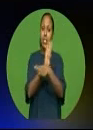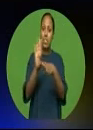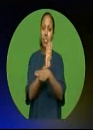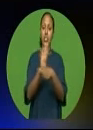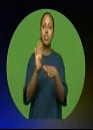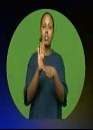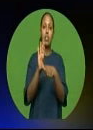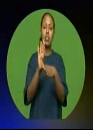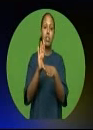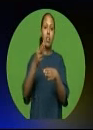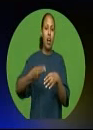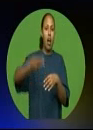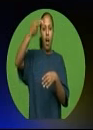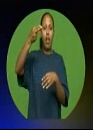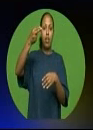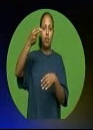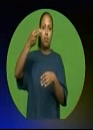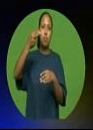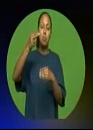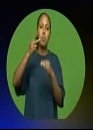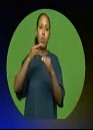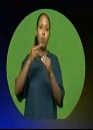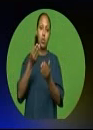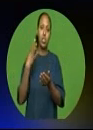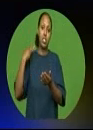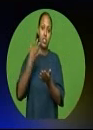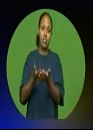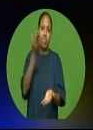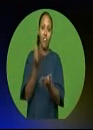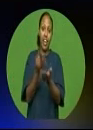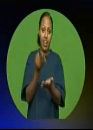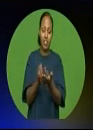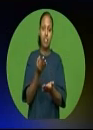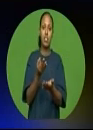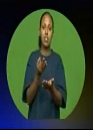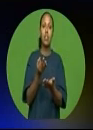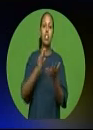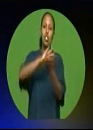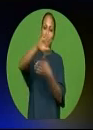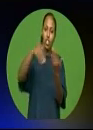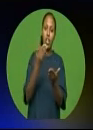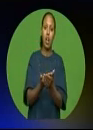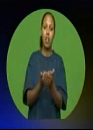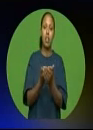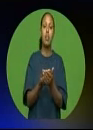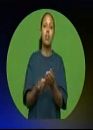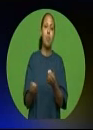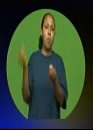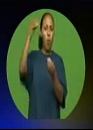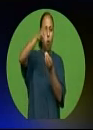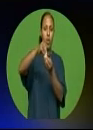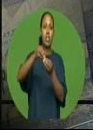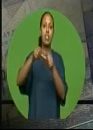Business with a high proportion of equity financing is generally more